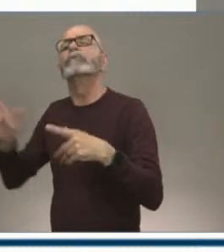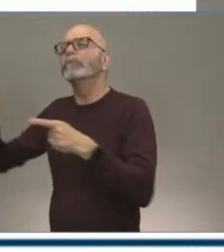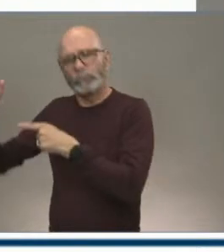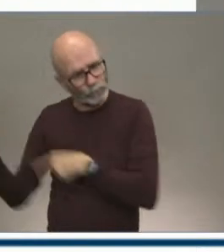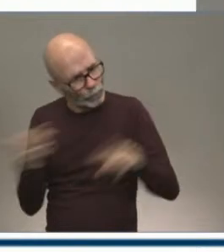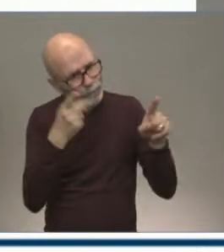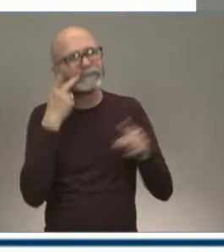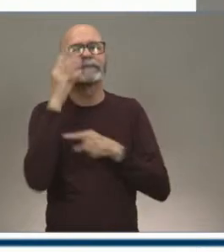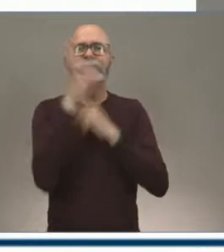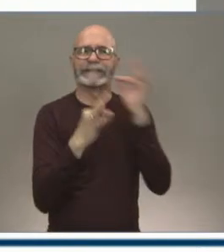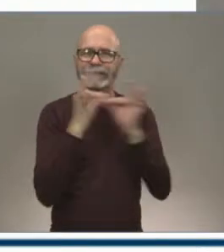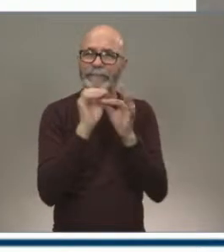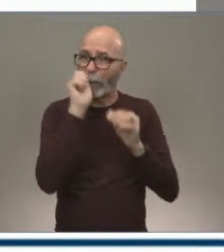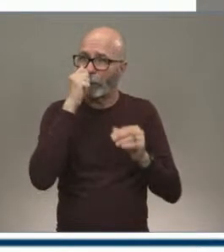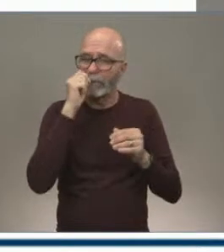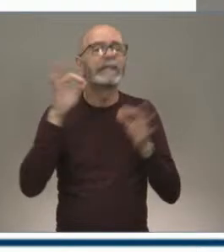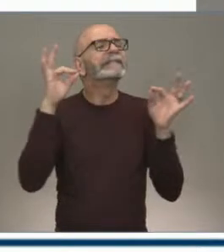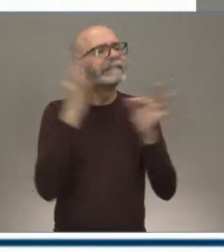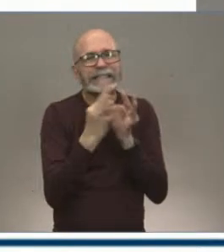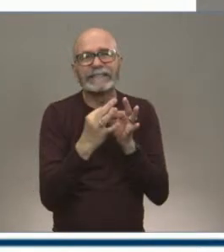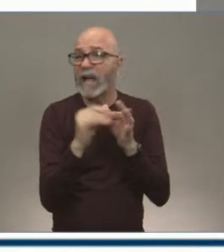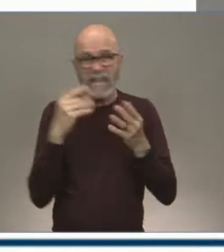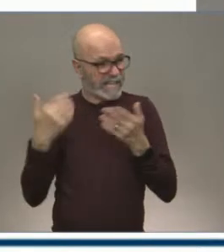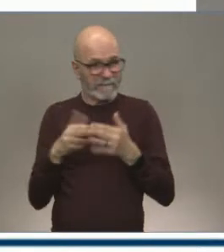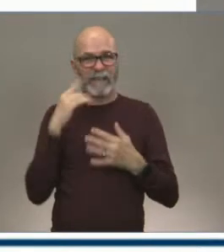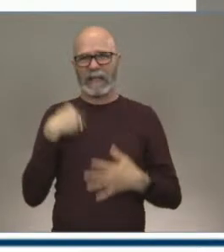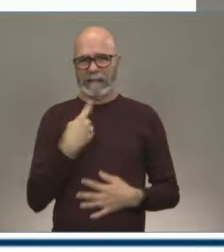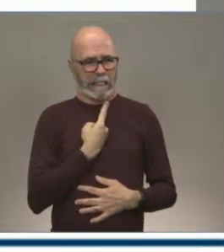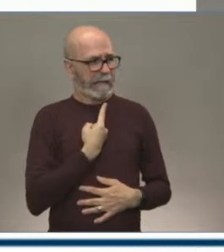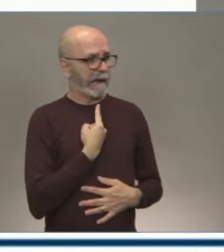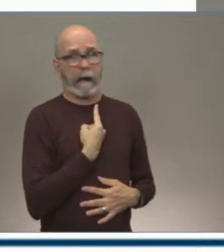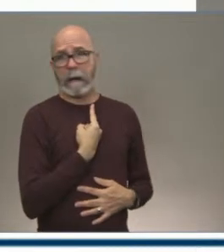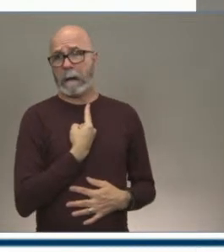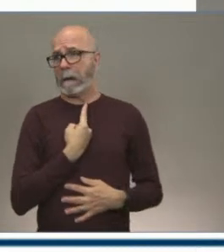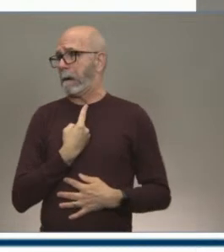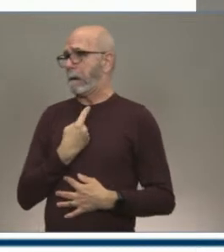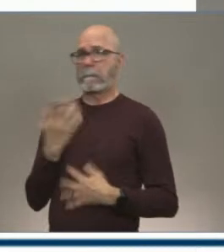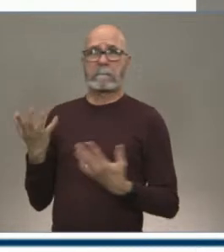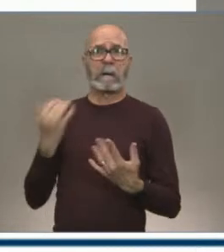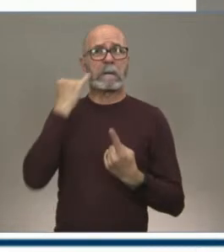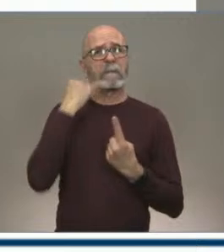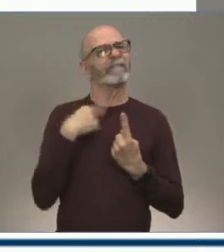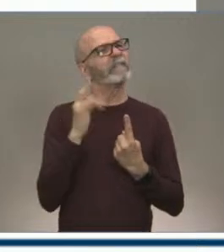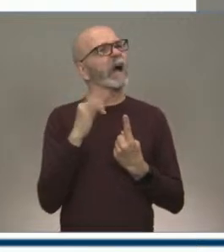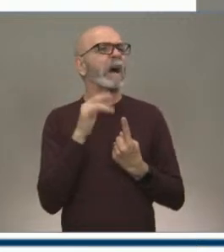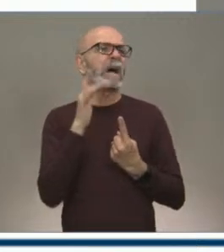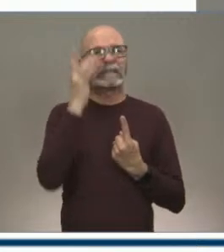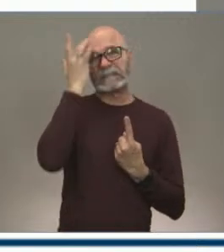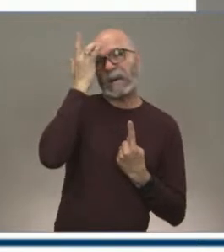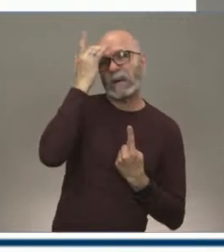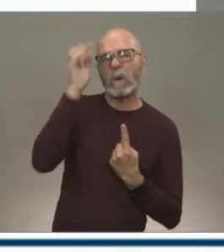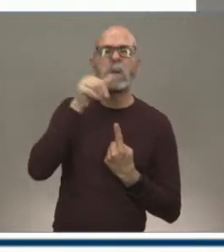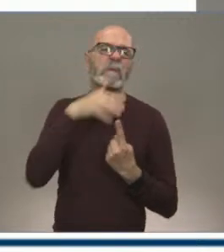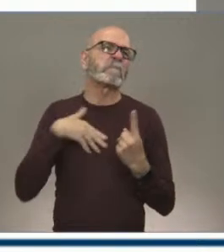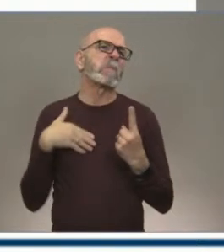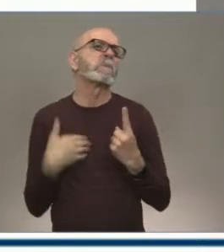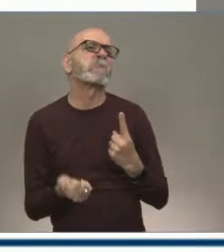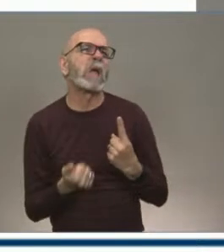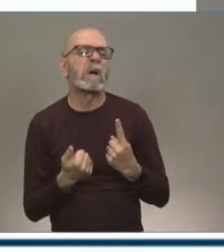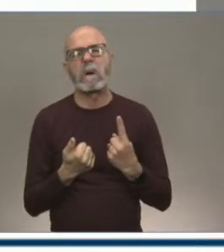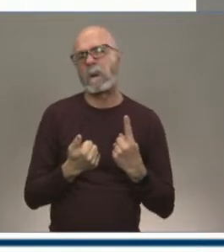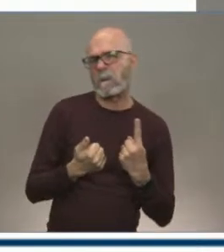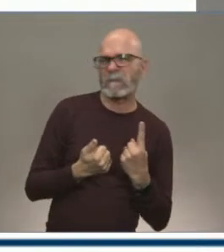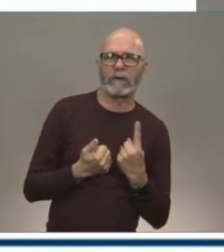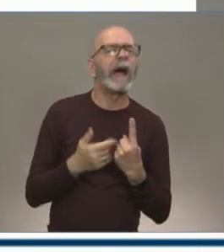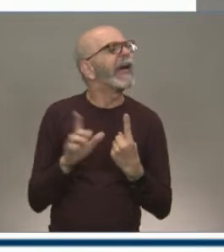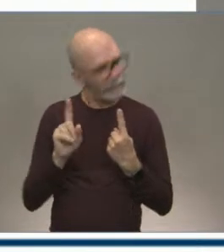have a single symptom or just generally feel mildly unwell, you need to get tested. Many